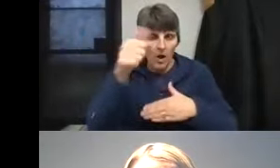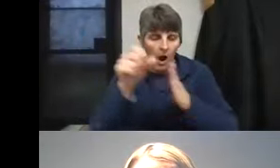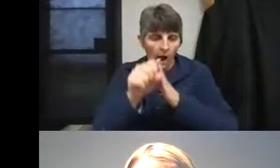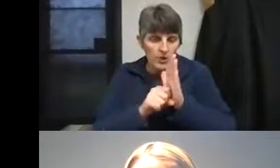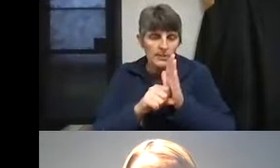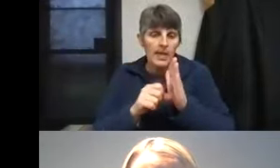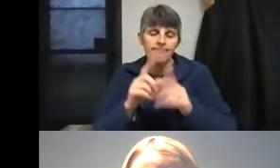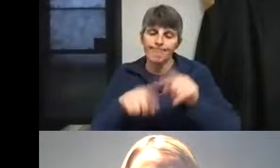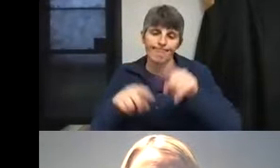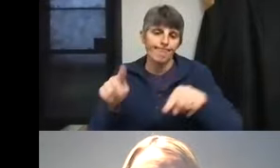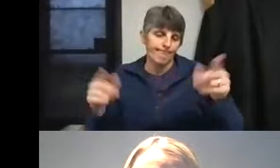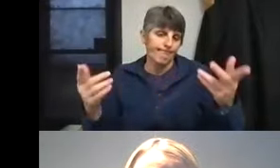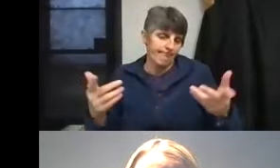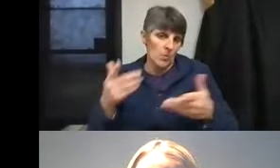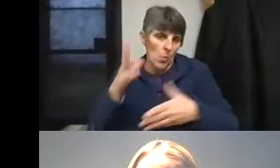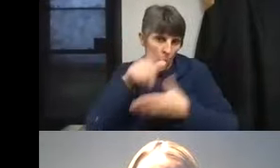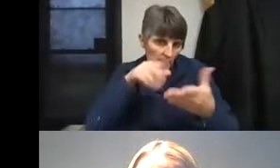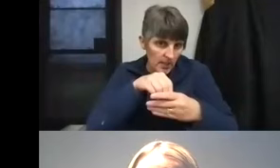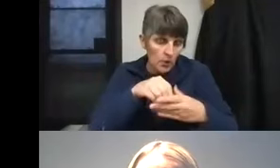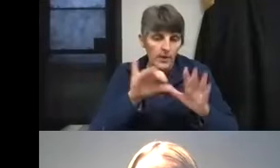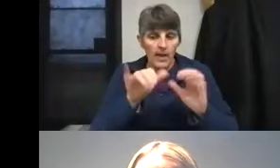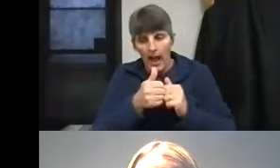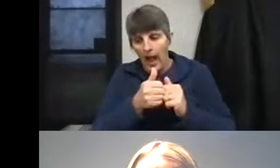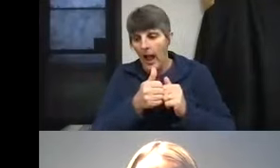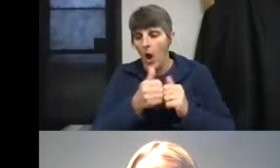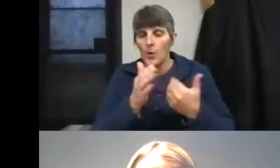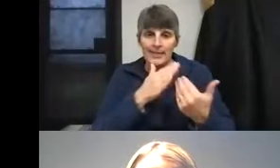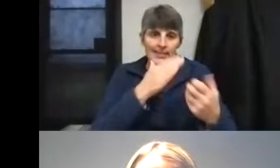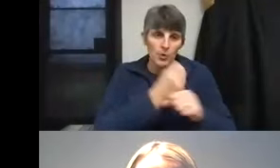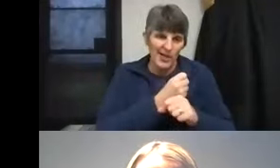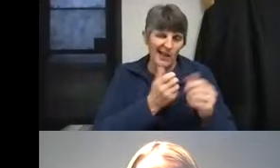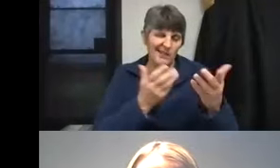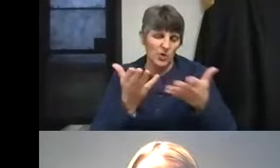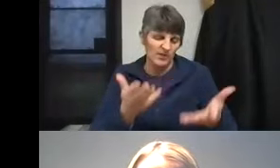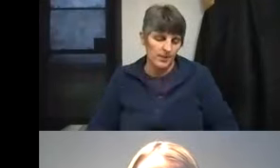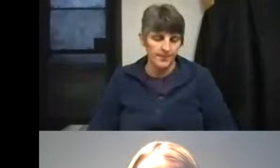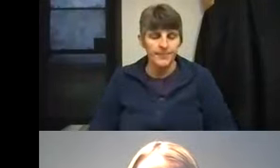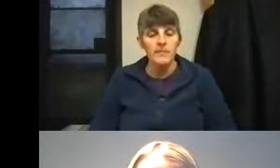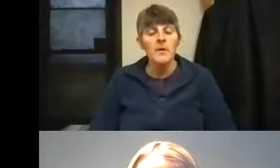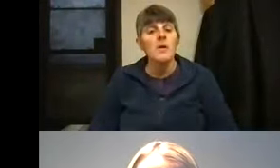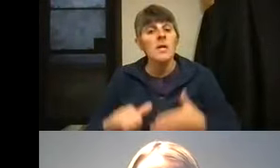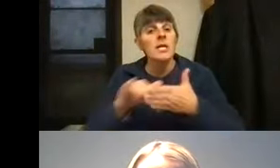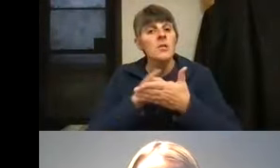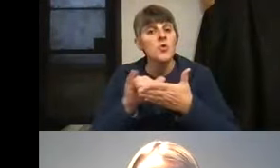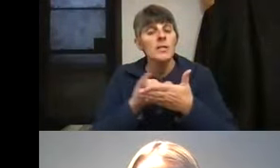and it varies what's included, how easy it is to get the services. In New York